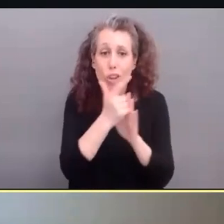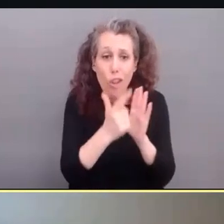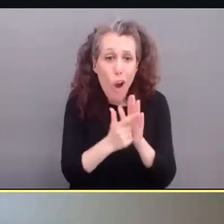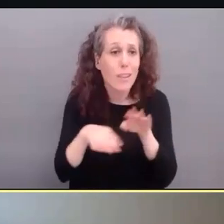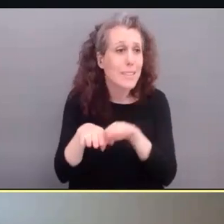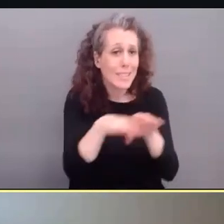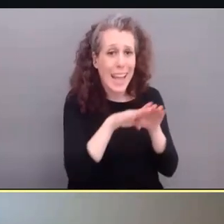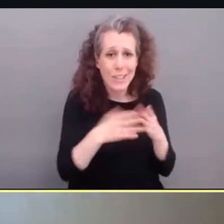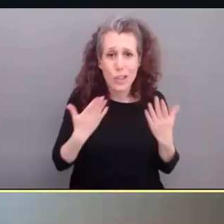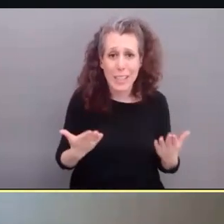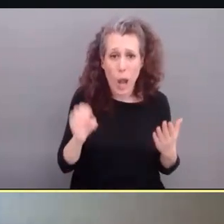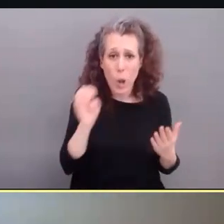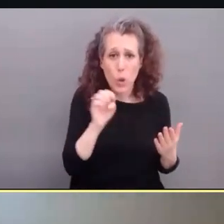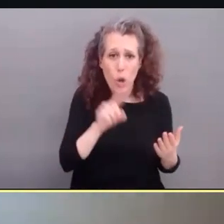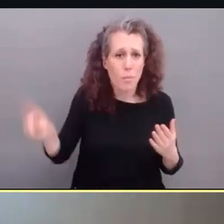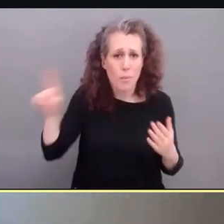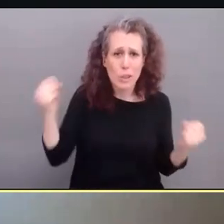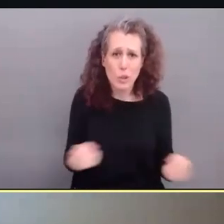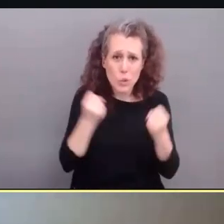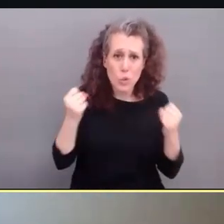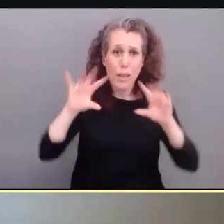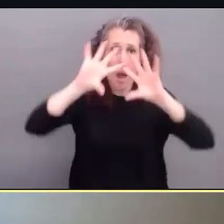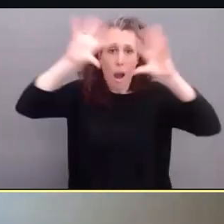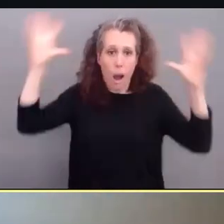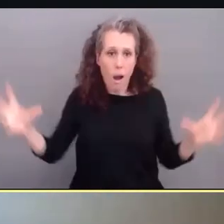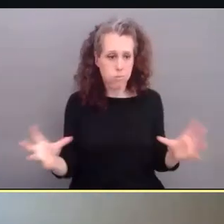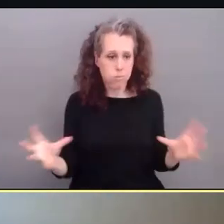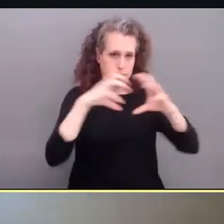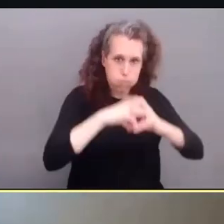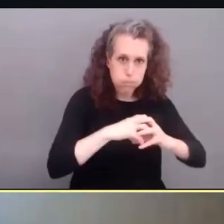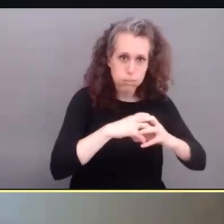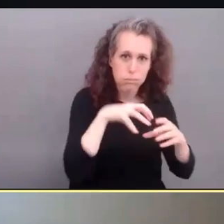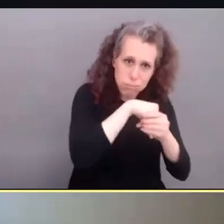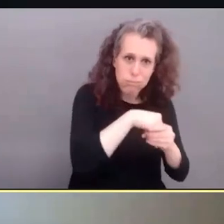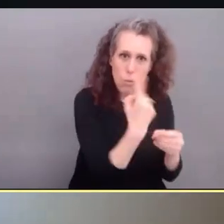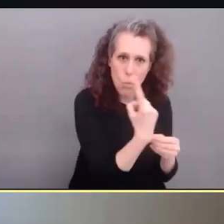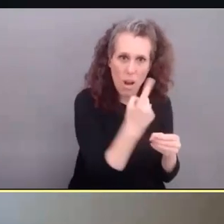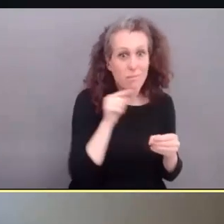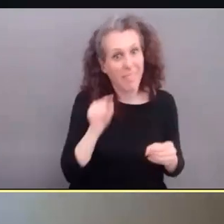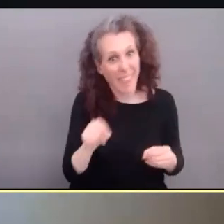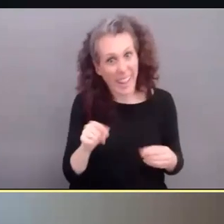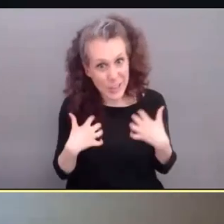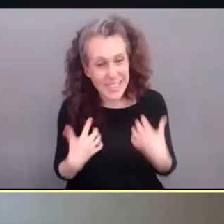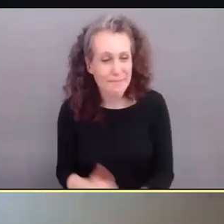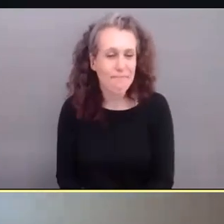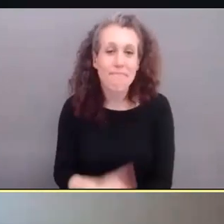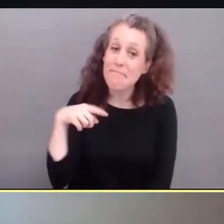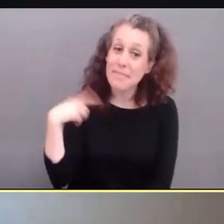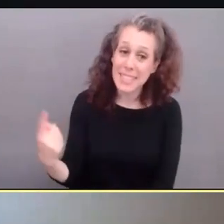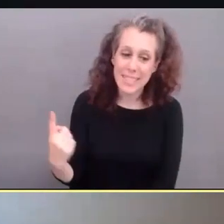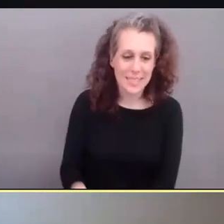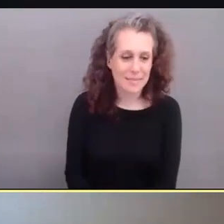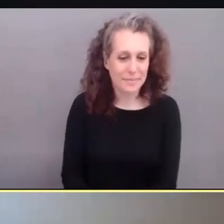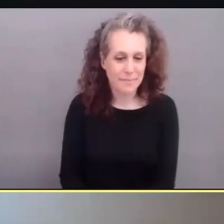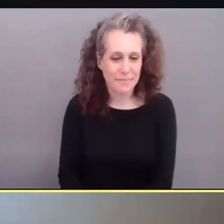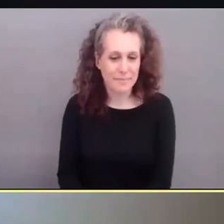that now come together, and that's very interesting. Next slide, please. Yeah,